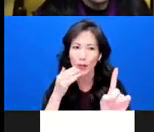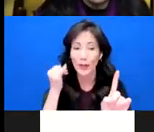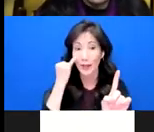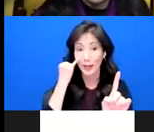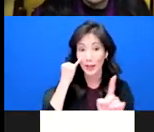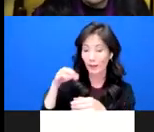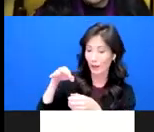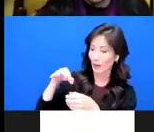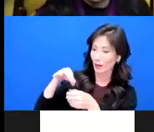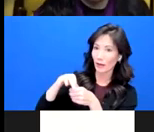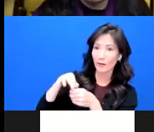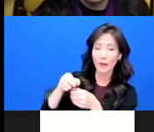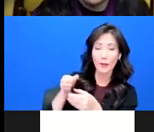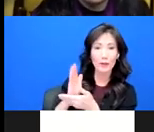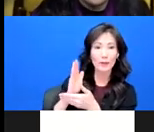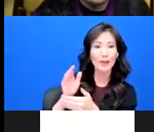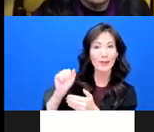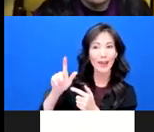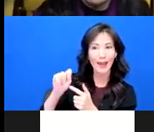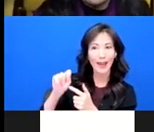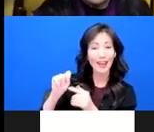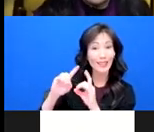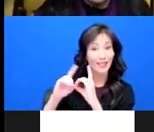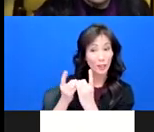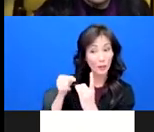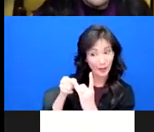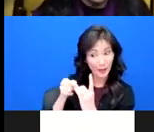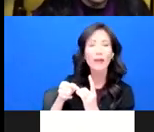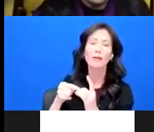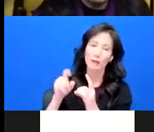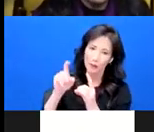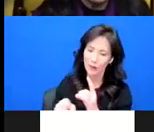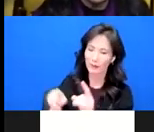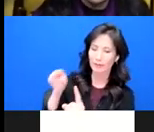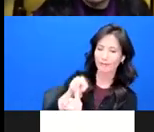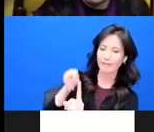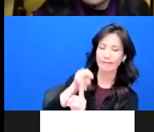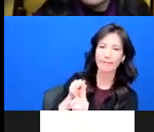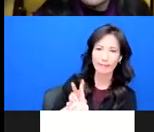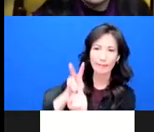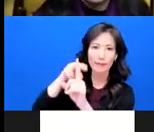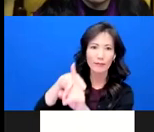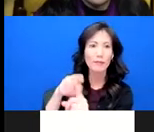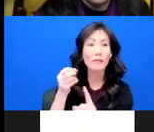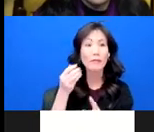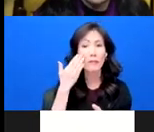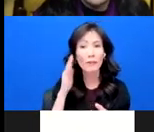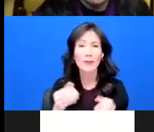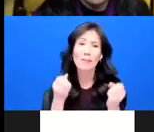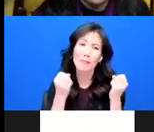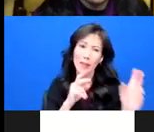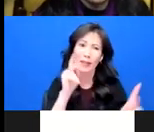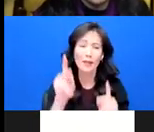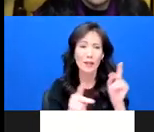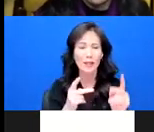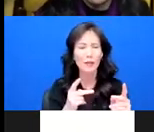and we would have that direction come from your legal counsel. And so we understand that a lot of folks recognize that race is a